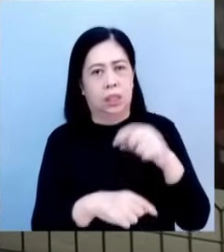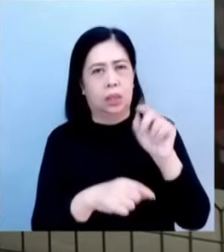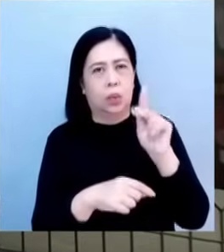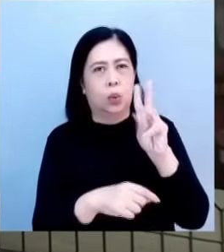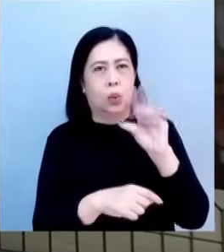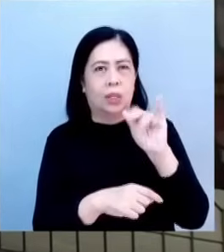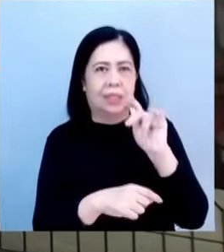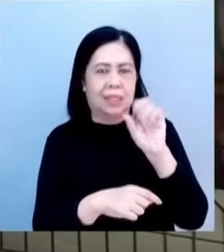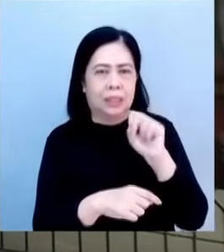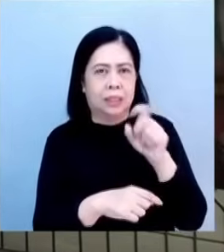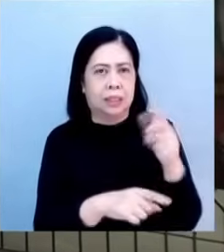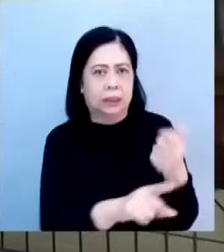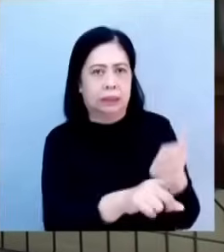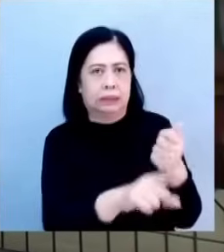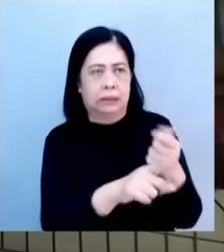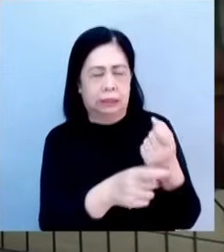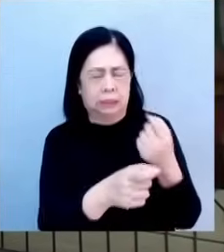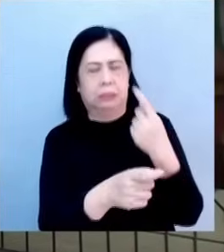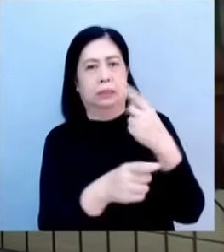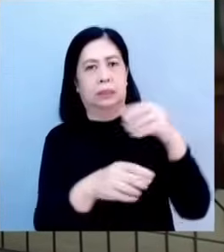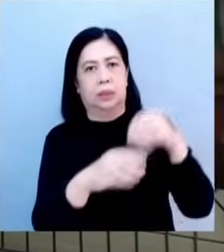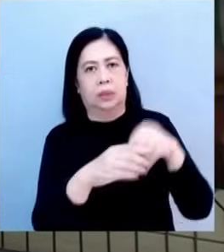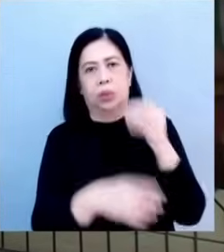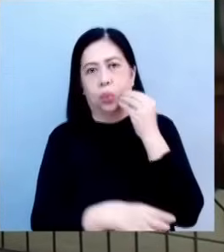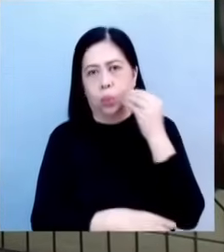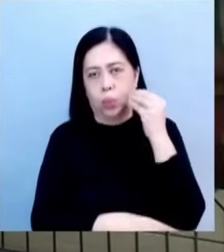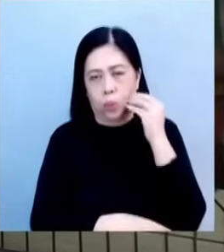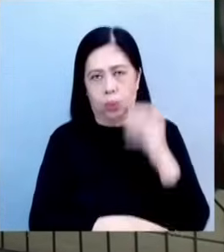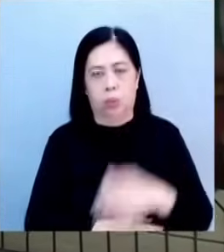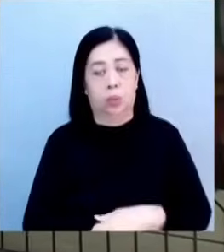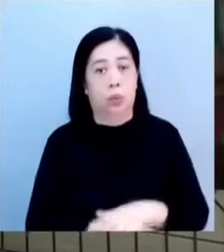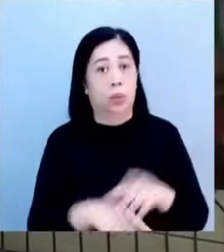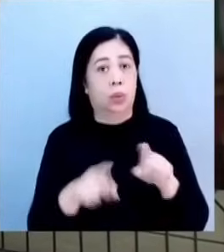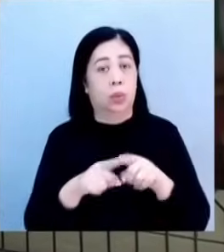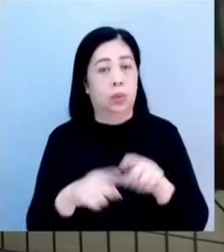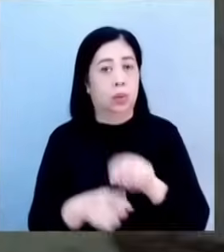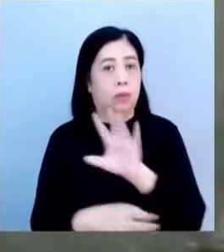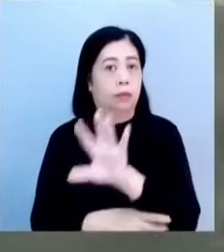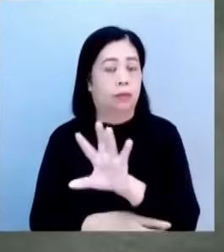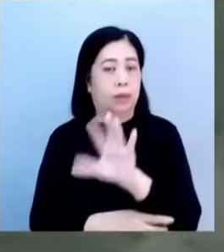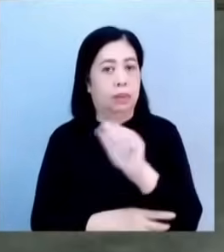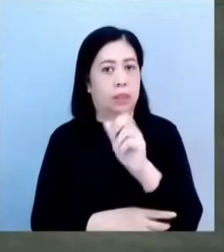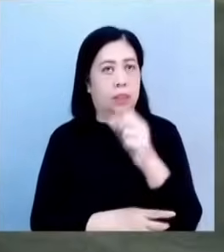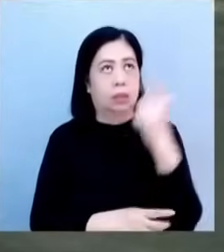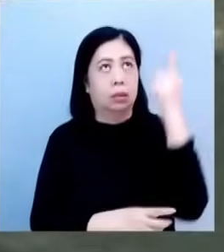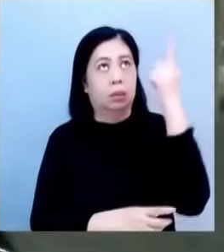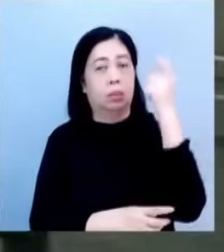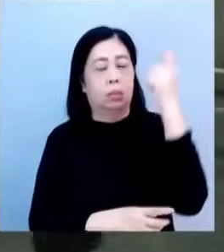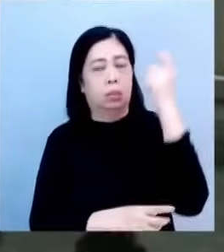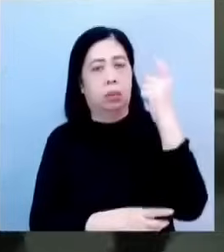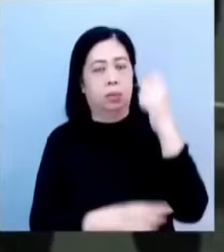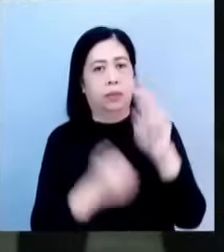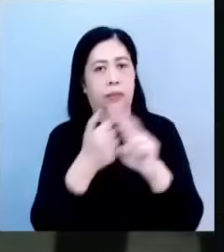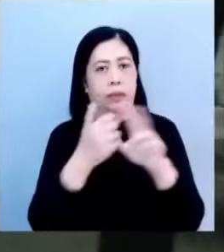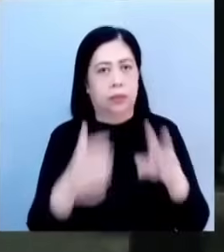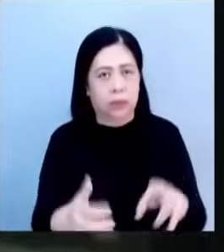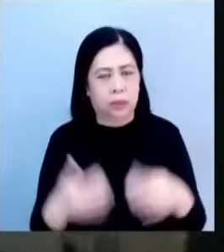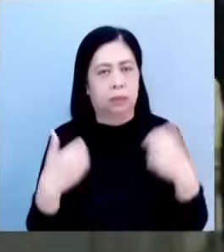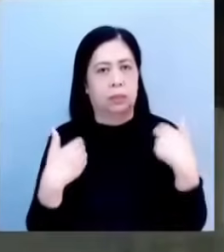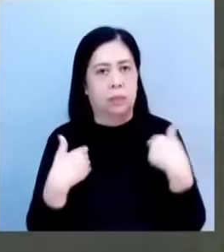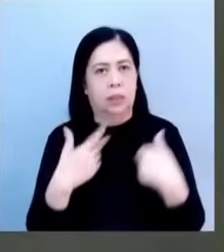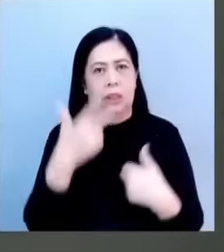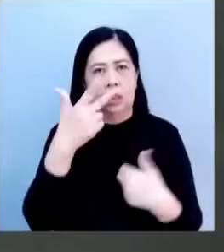he himself lit inside his home. There were also 5 cases of stray bullet victims, while there are 3